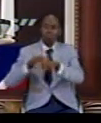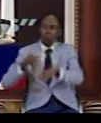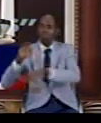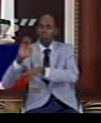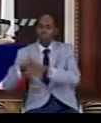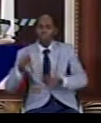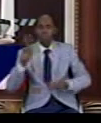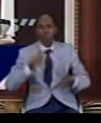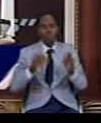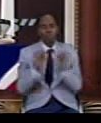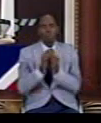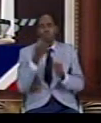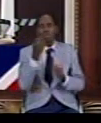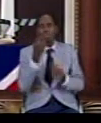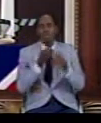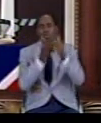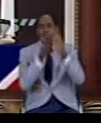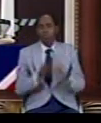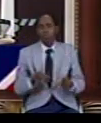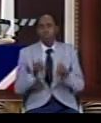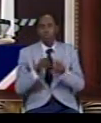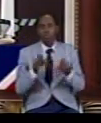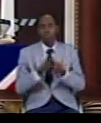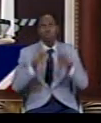his disciples also,